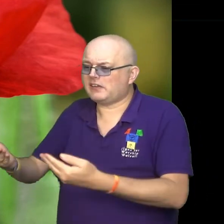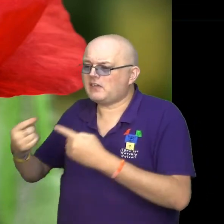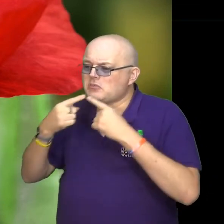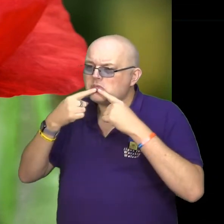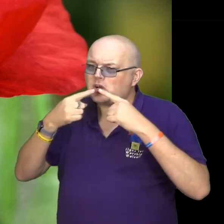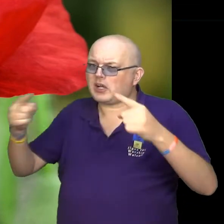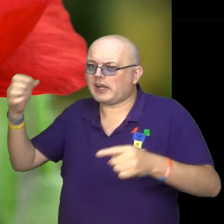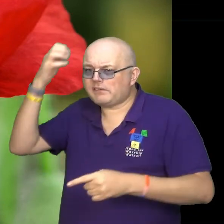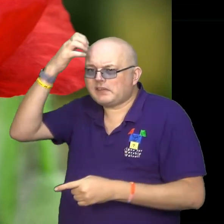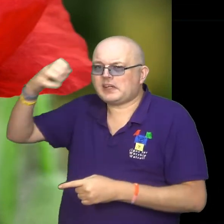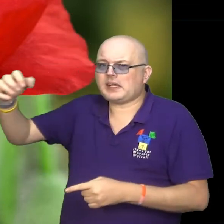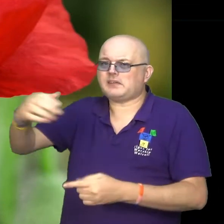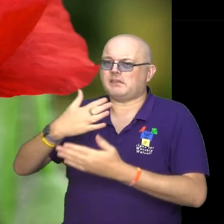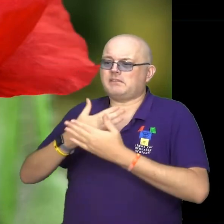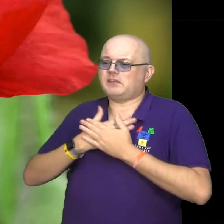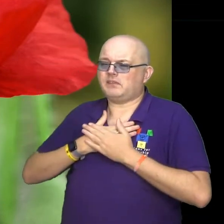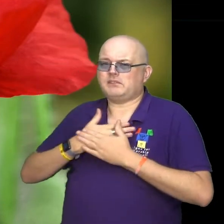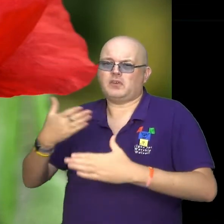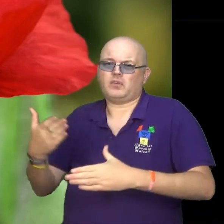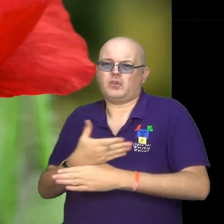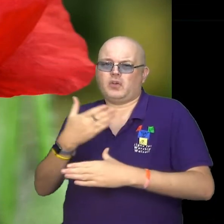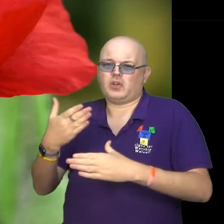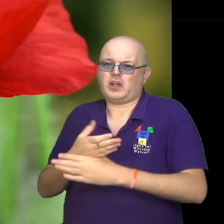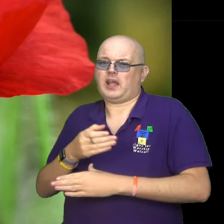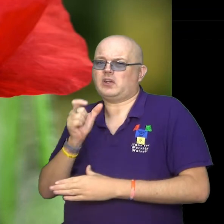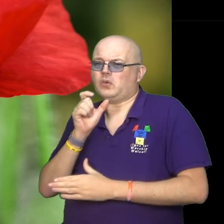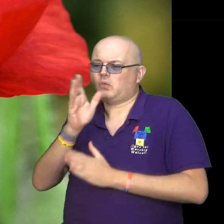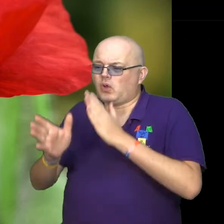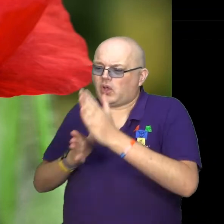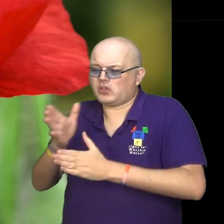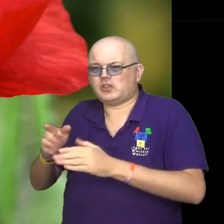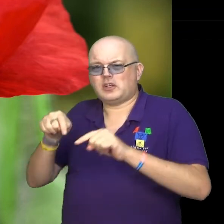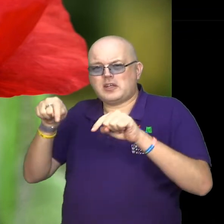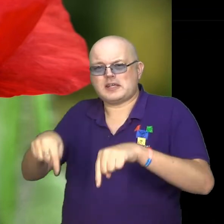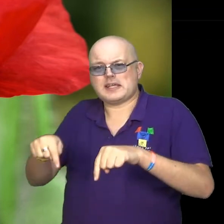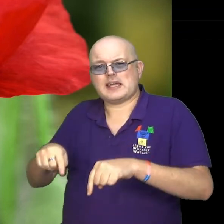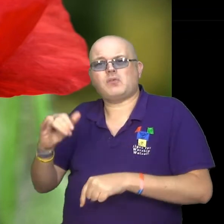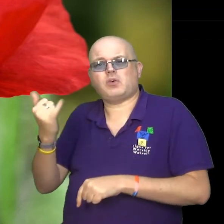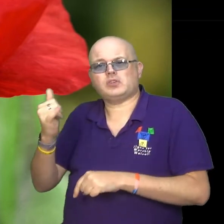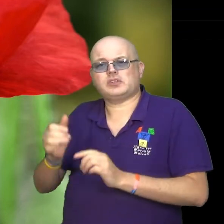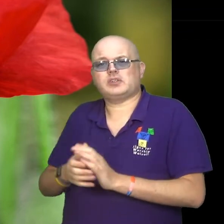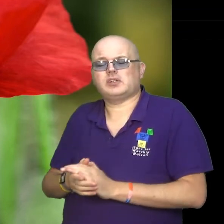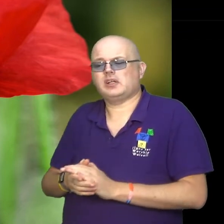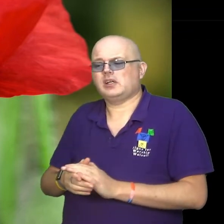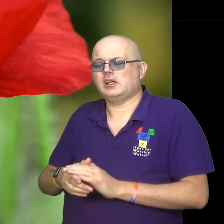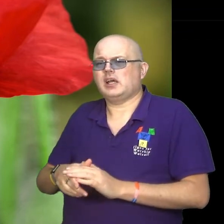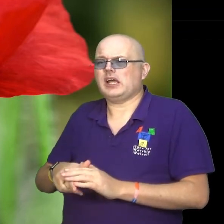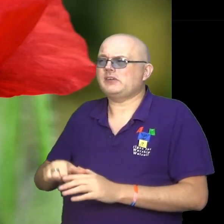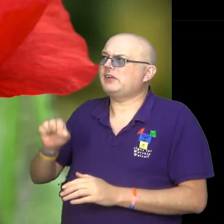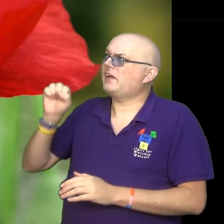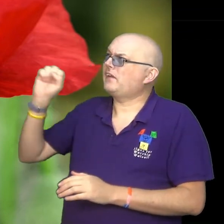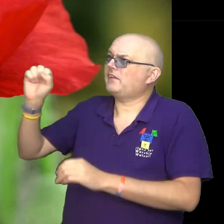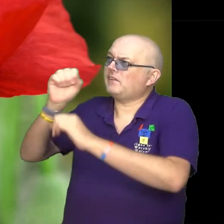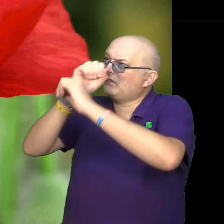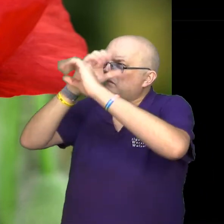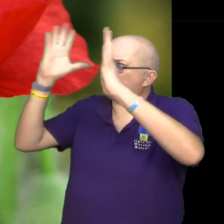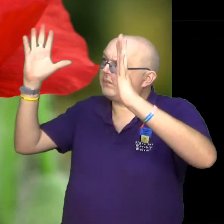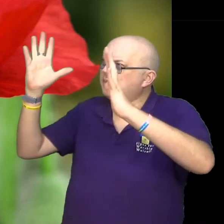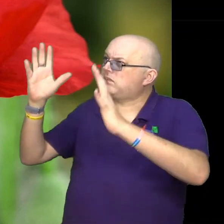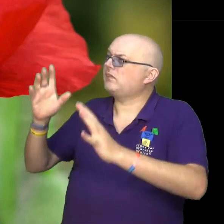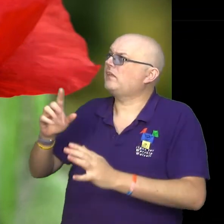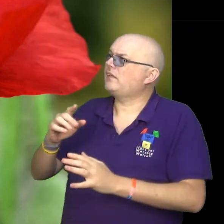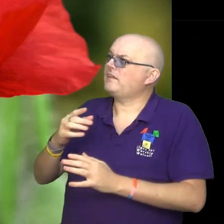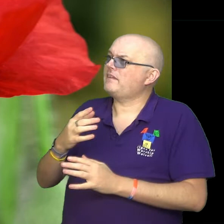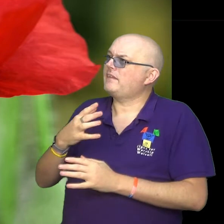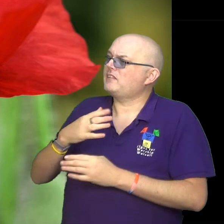and proclaim your kingdom of love in words and actions to the people of this town. As we seek to discern your